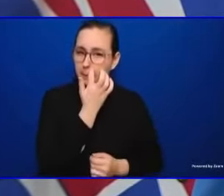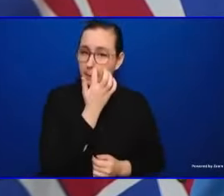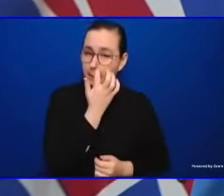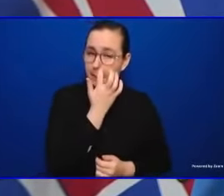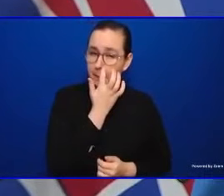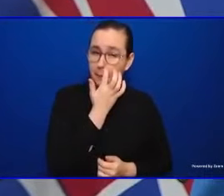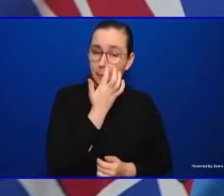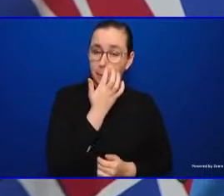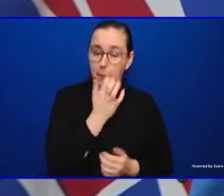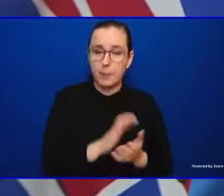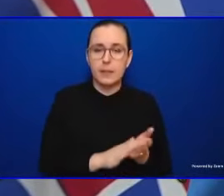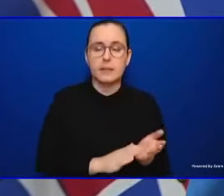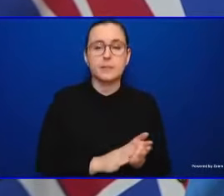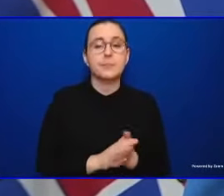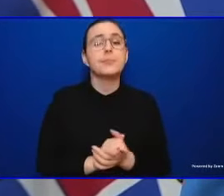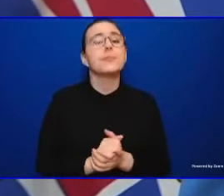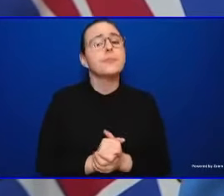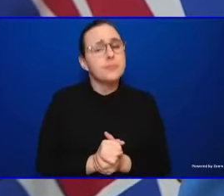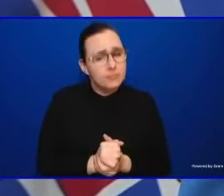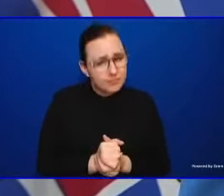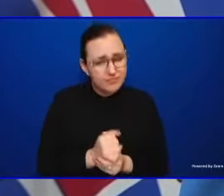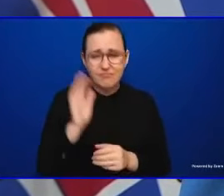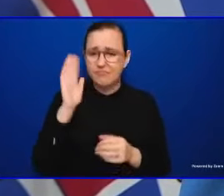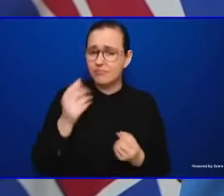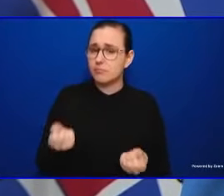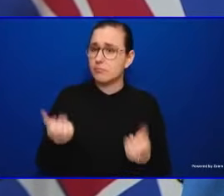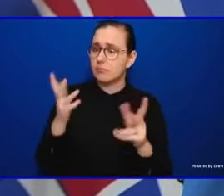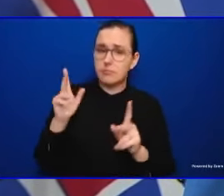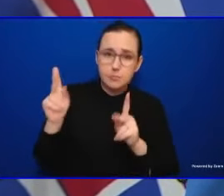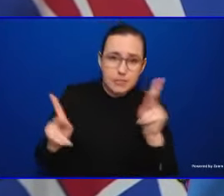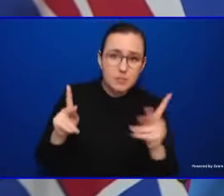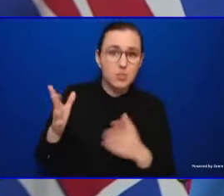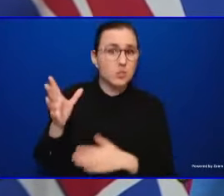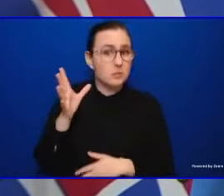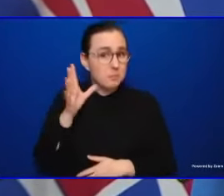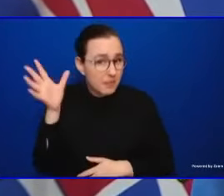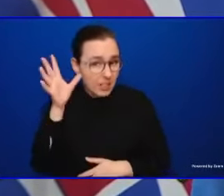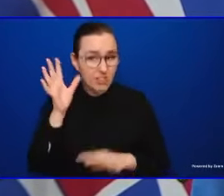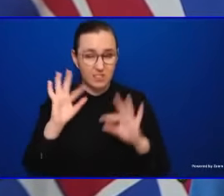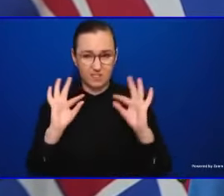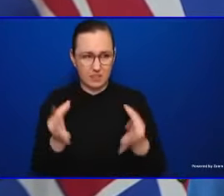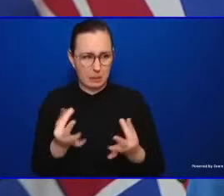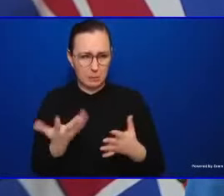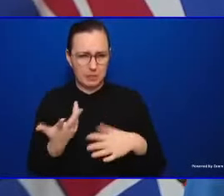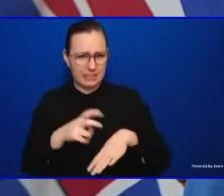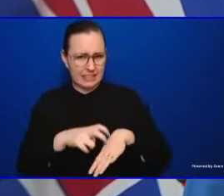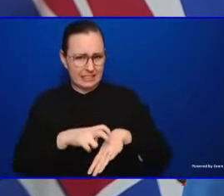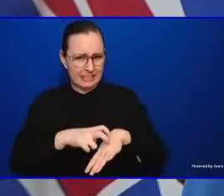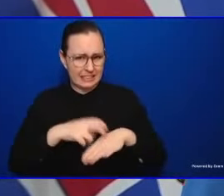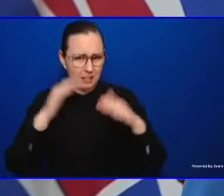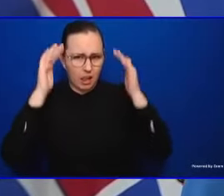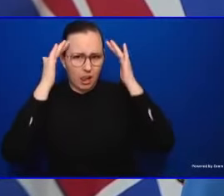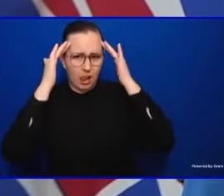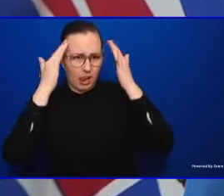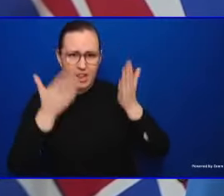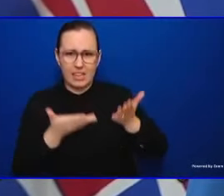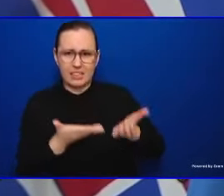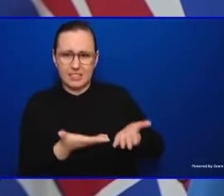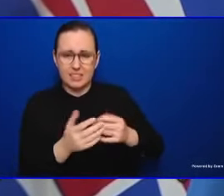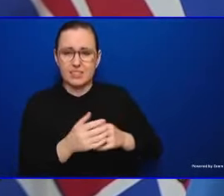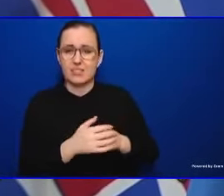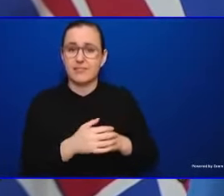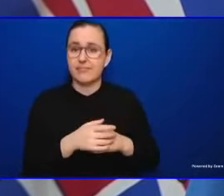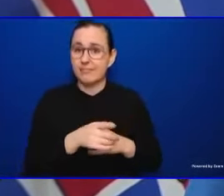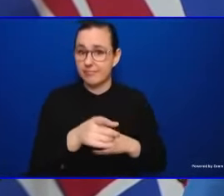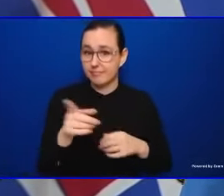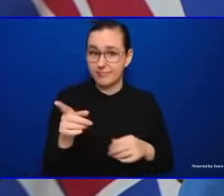parents and families. And I know that everyone on the front lines is doing their very best as we continue to work together to